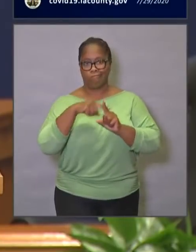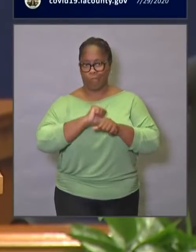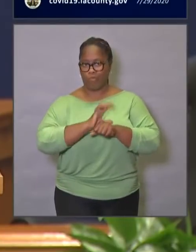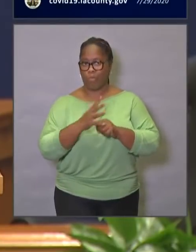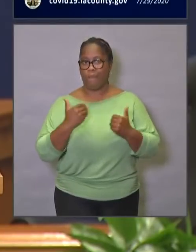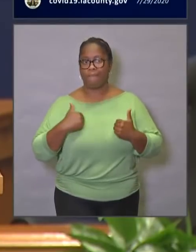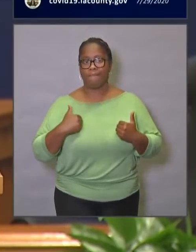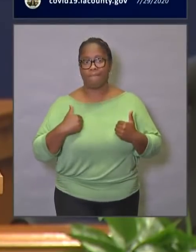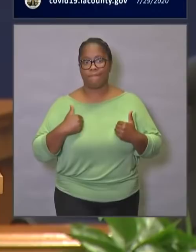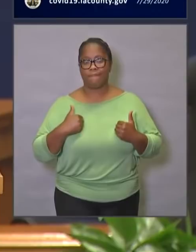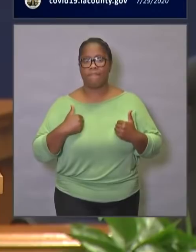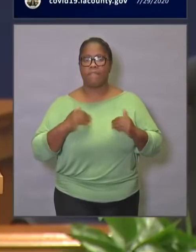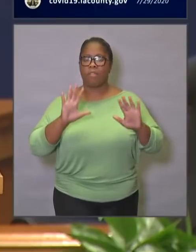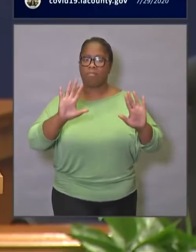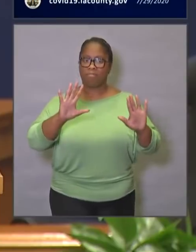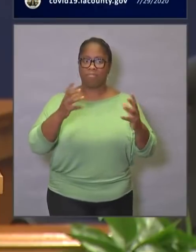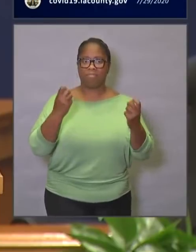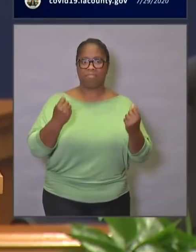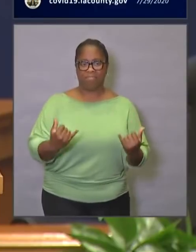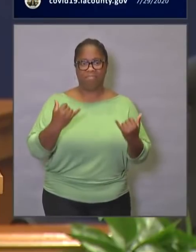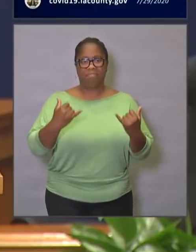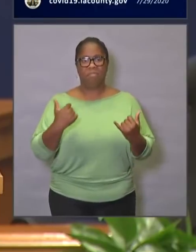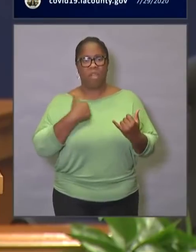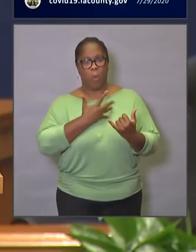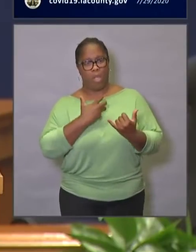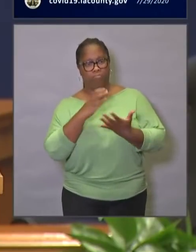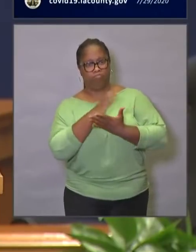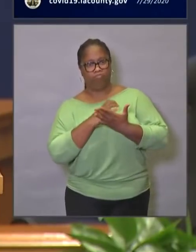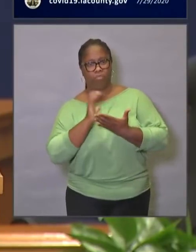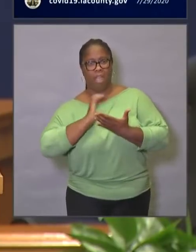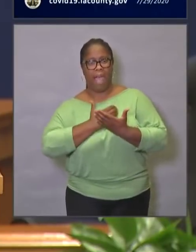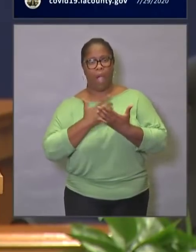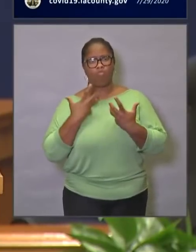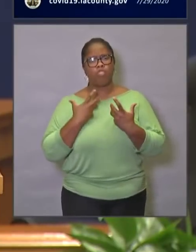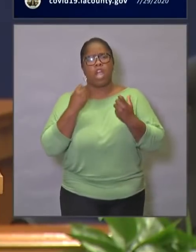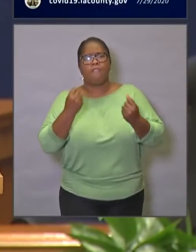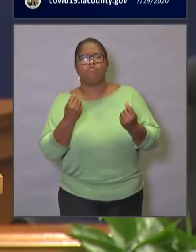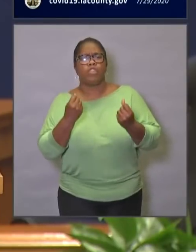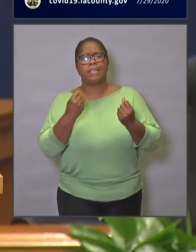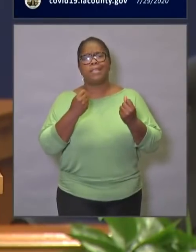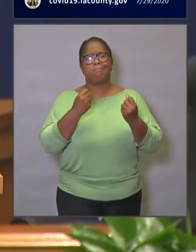I do want to take some time to just review our recovery metrics, because you know